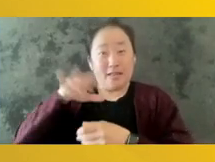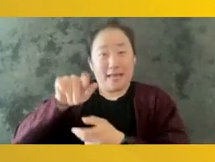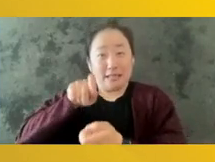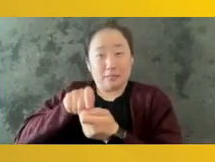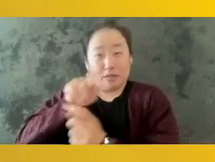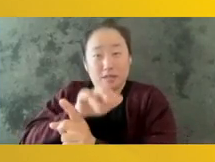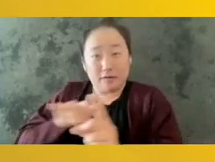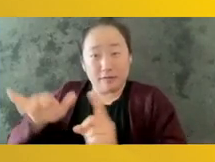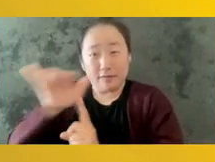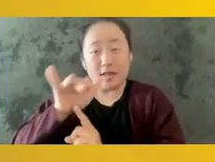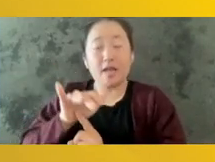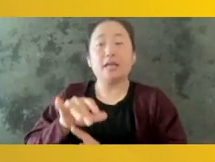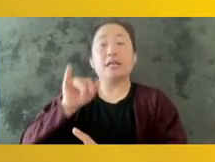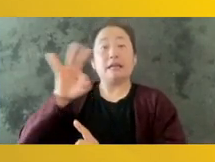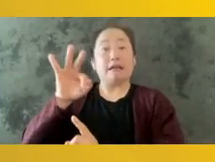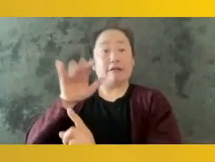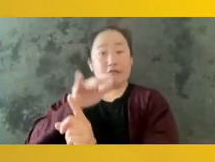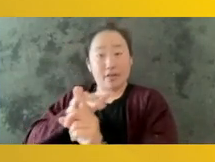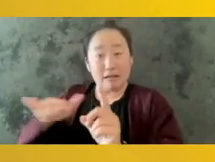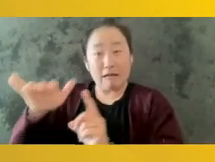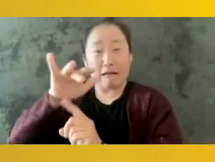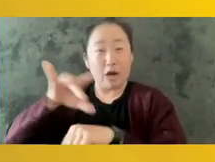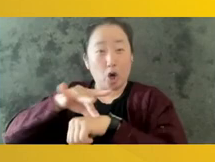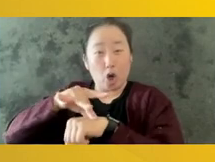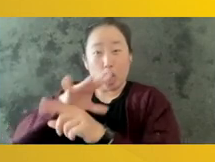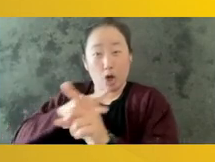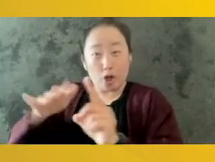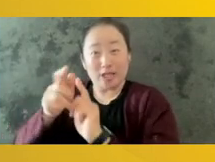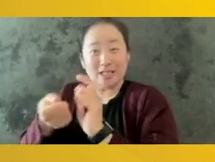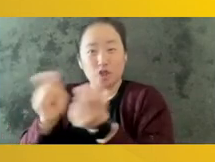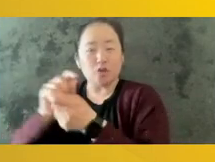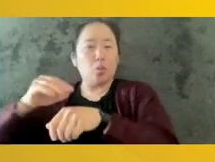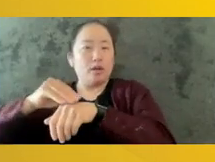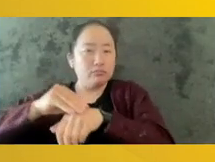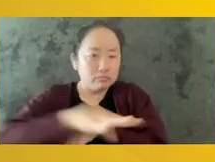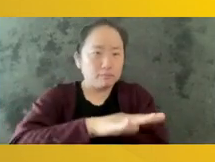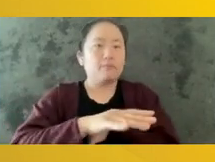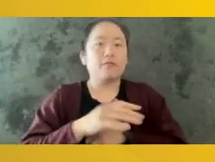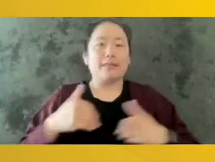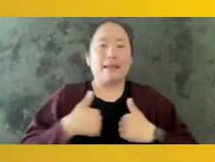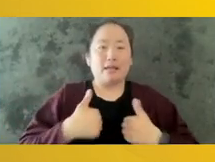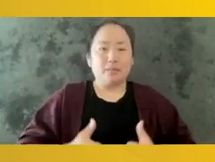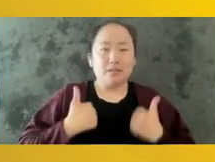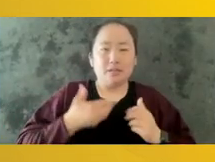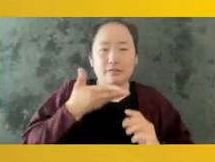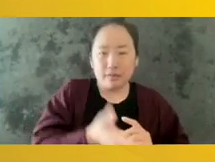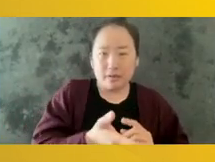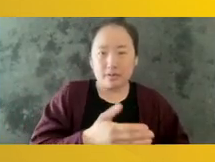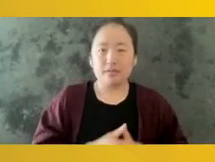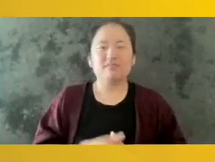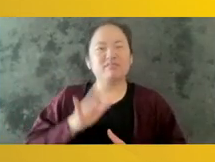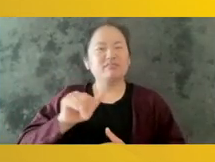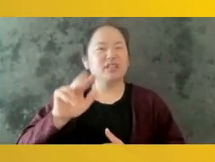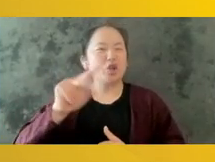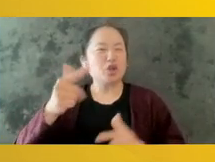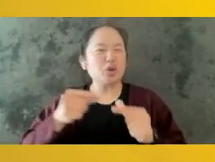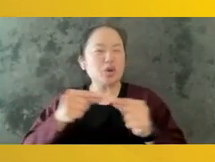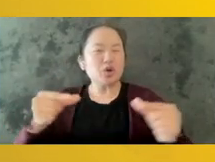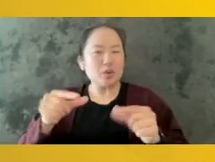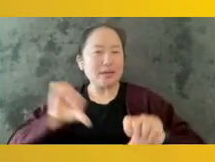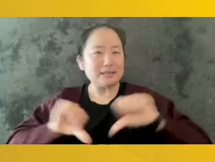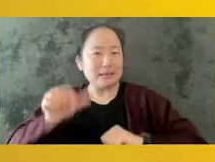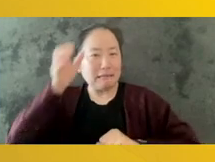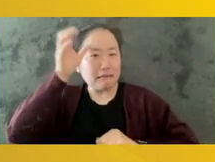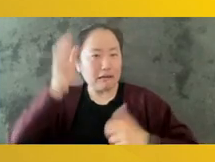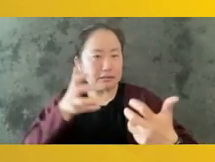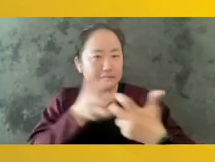This is a third grade life science core idea that's part of the unit that we're going to talk about today. And sometimes science